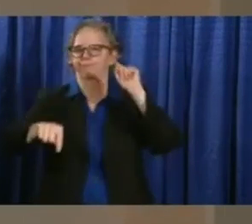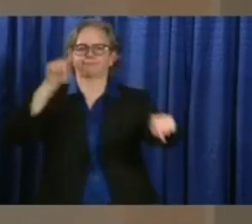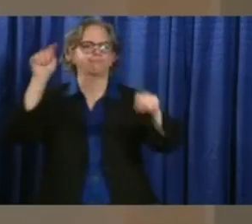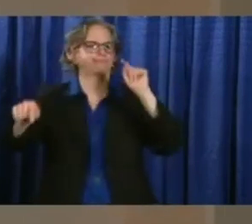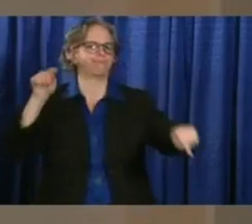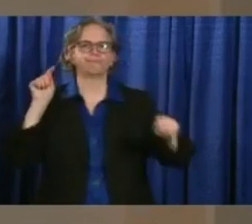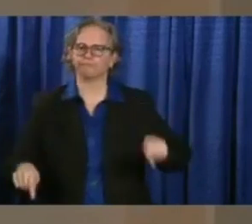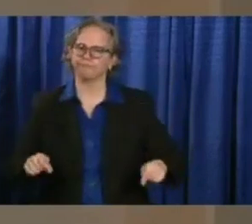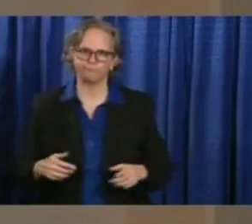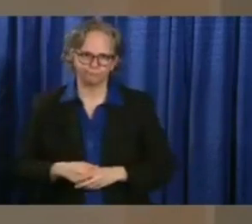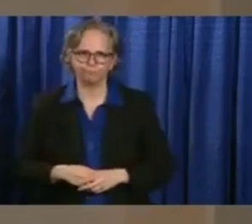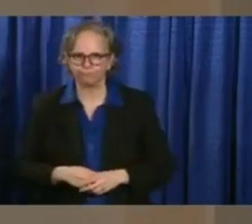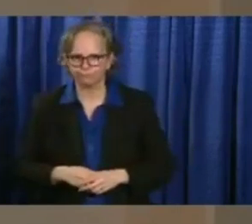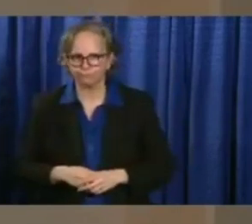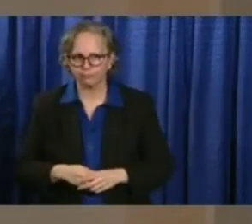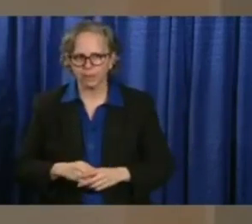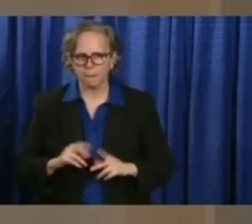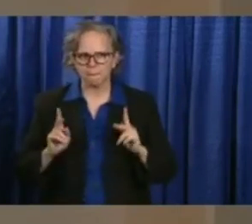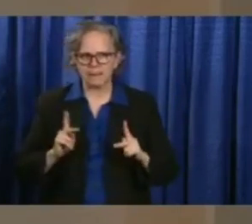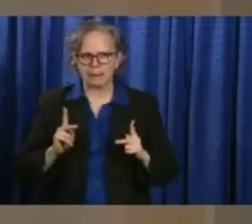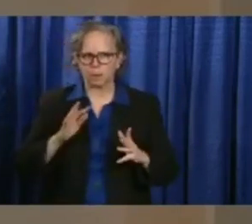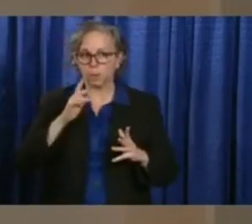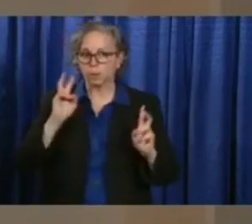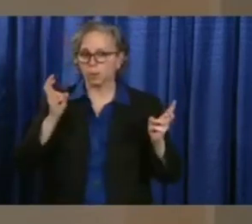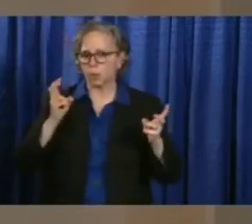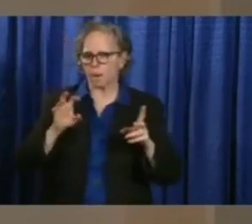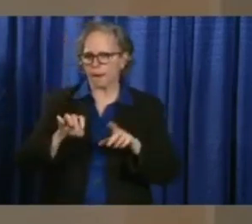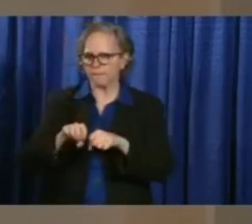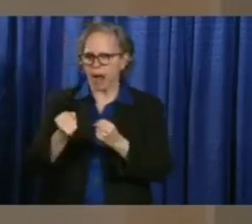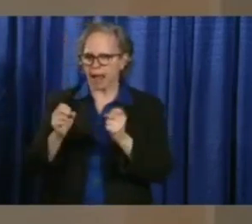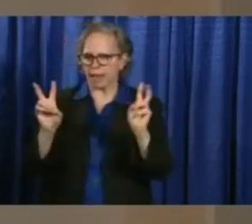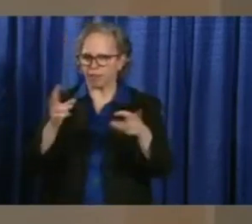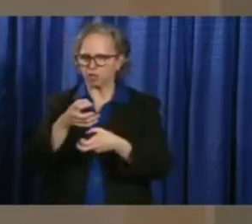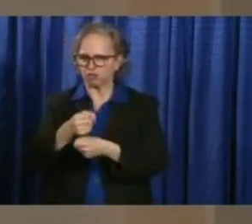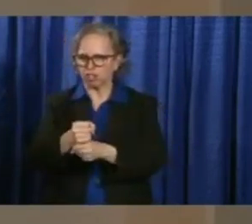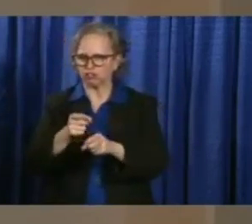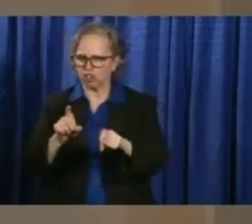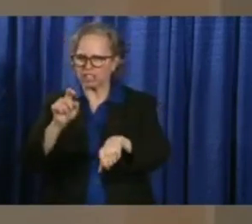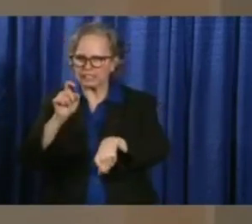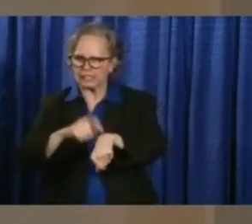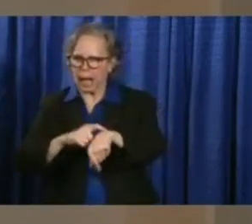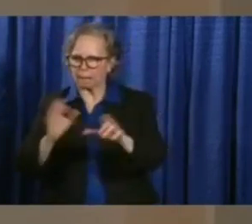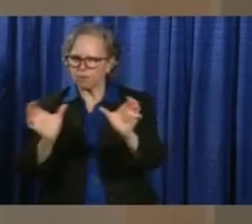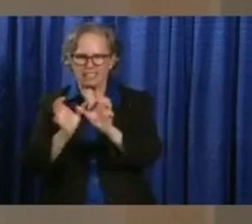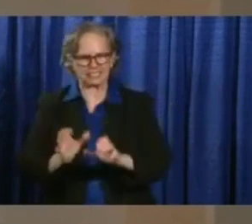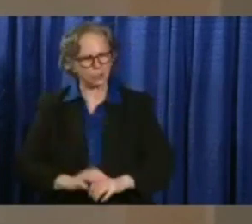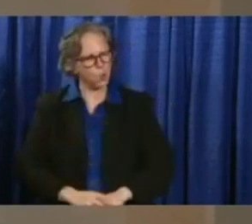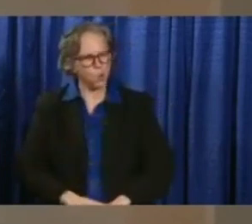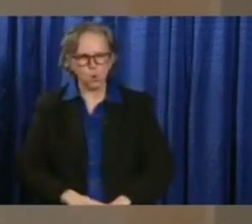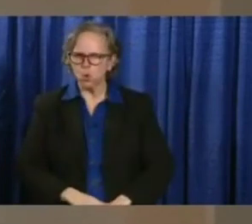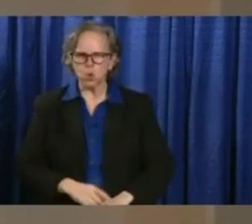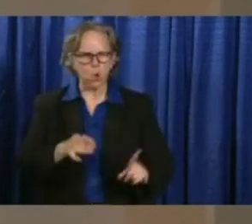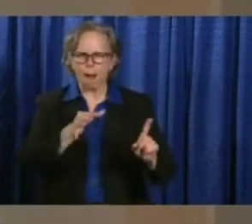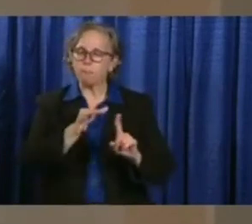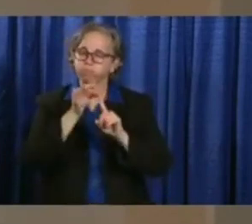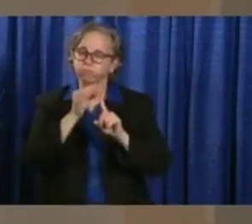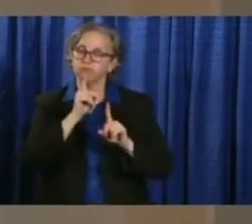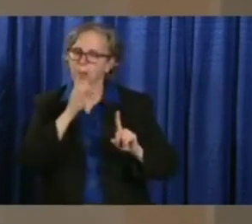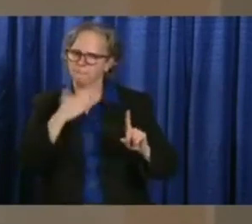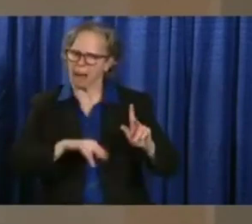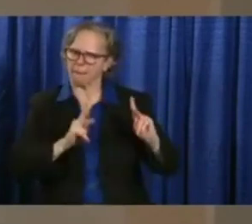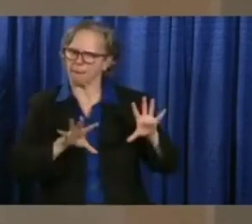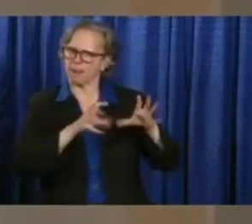And people who violate trust at a time like this are particularly a bad group of people, and